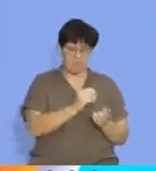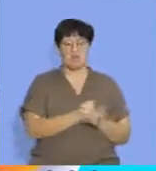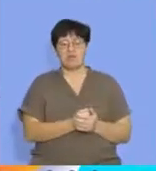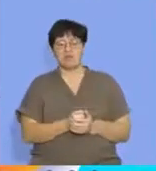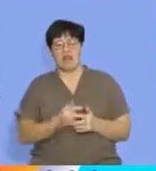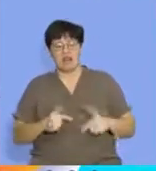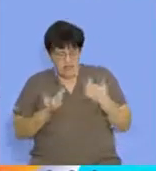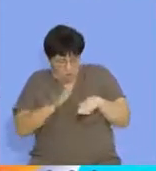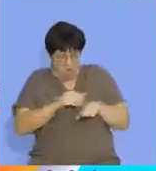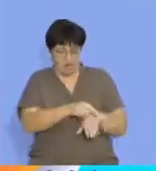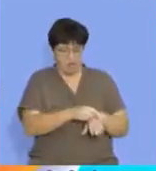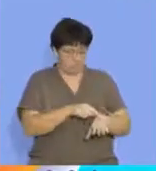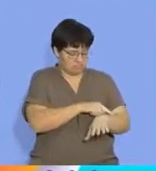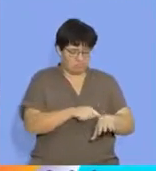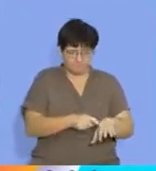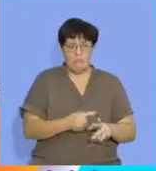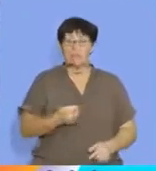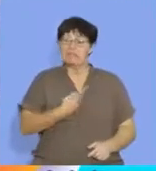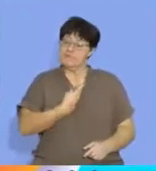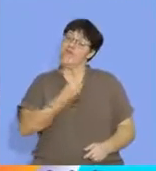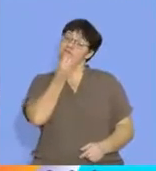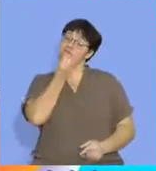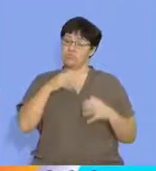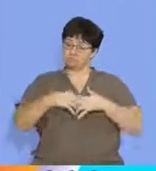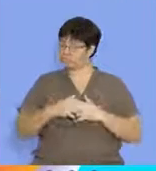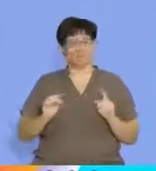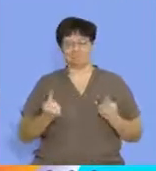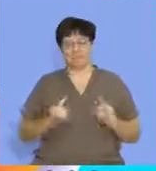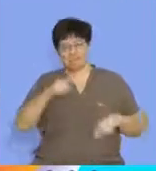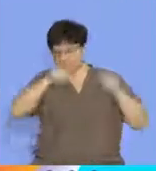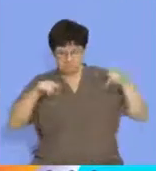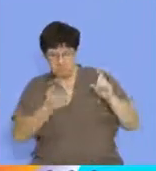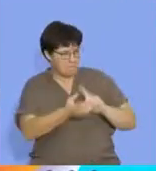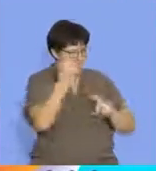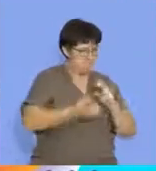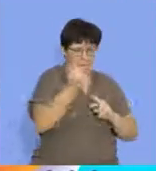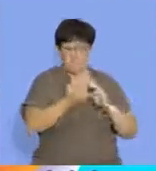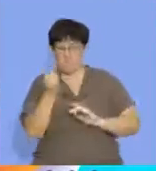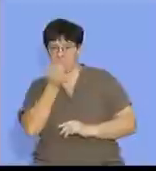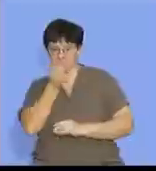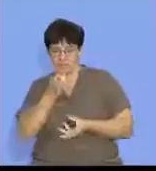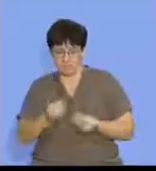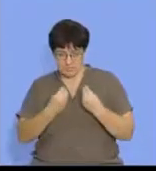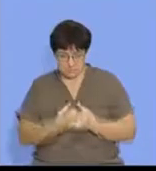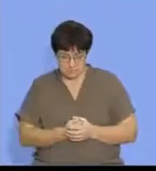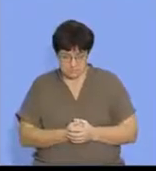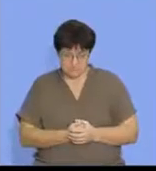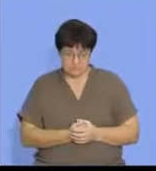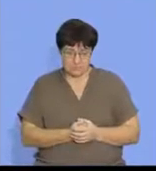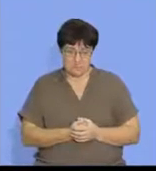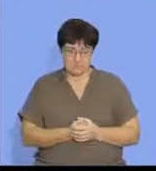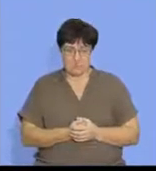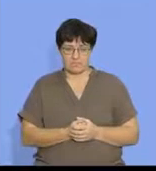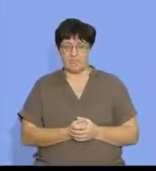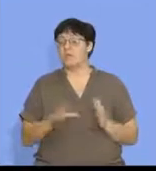you, right? But they cannot make their own food, and they have a variety of ways in which they are going to get that food. Now,